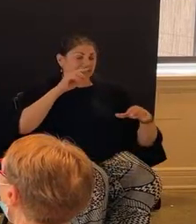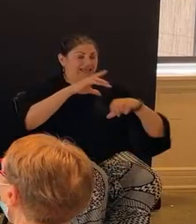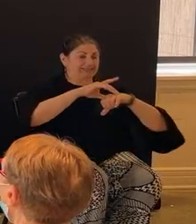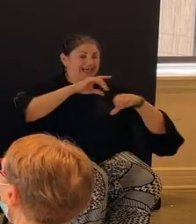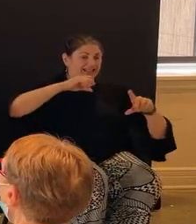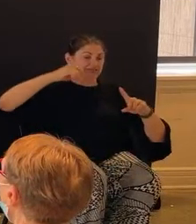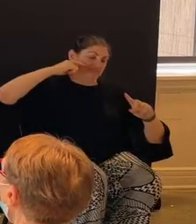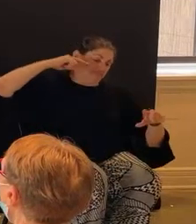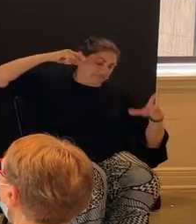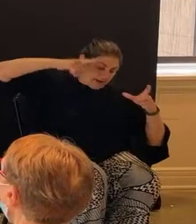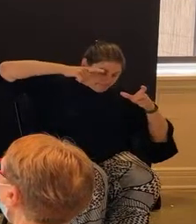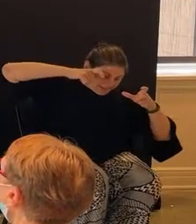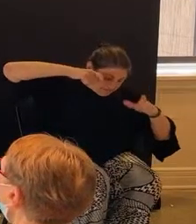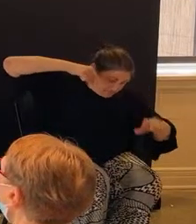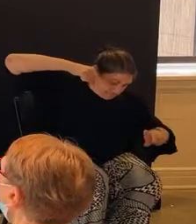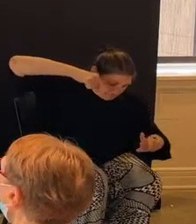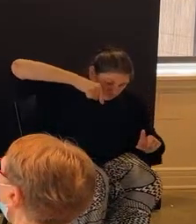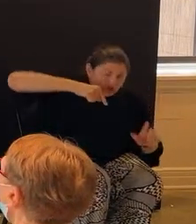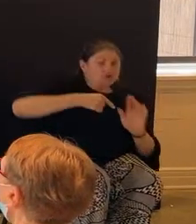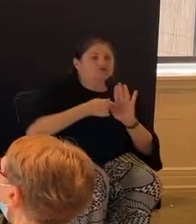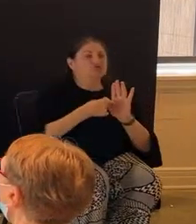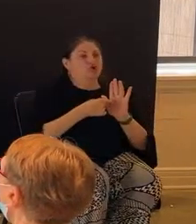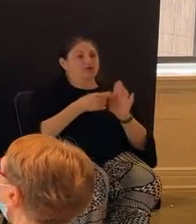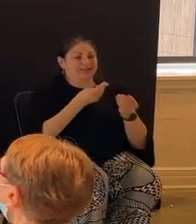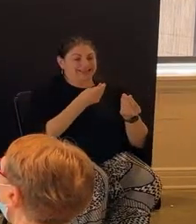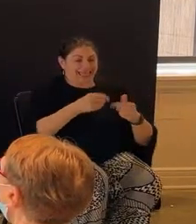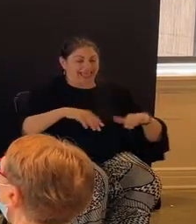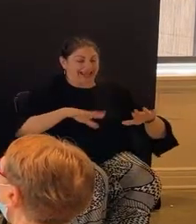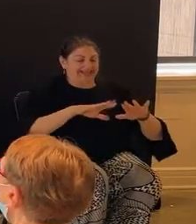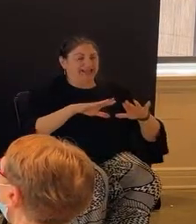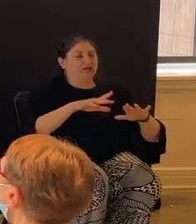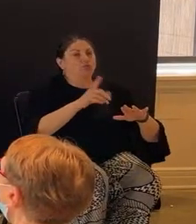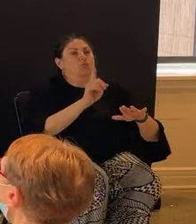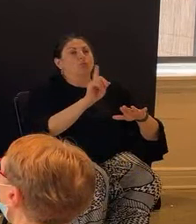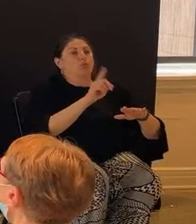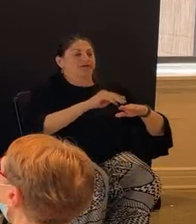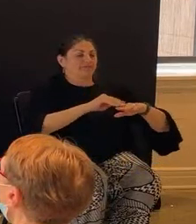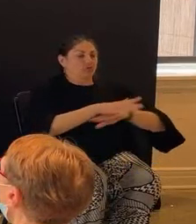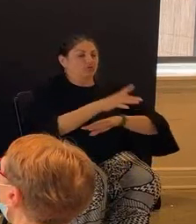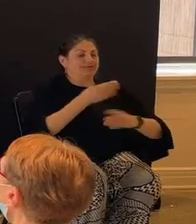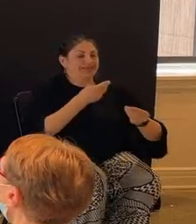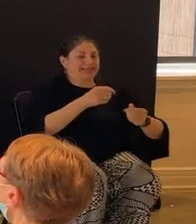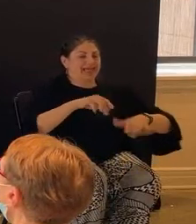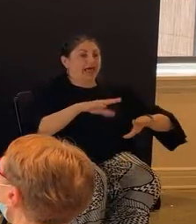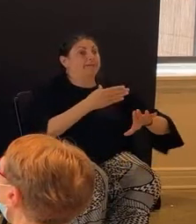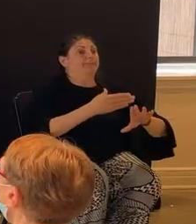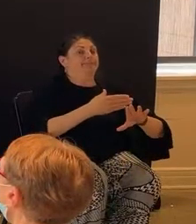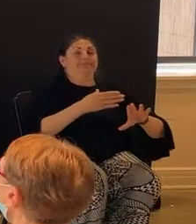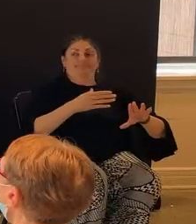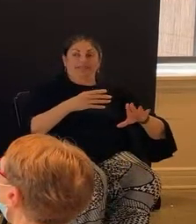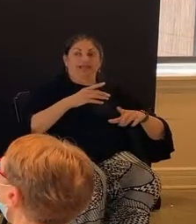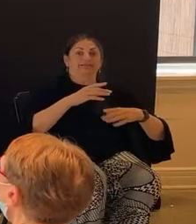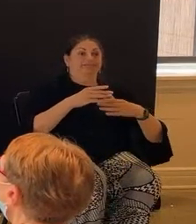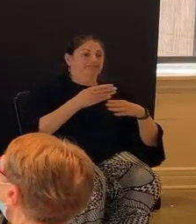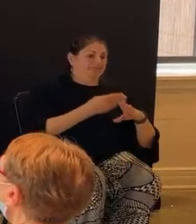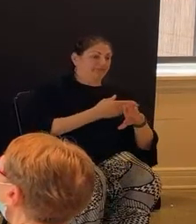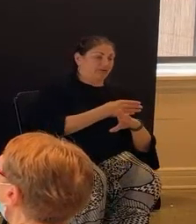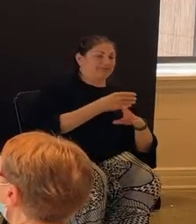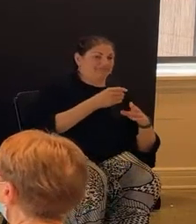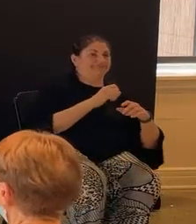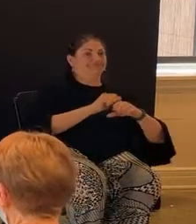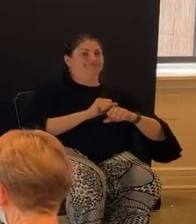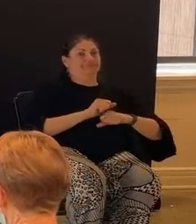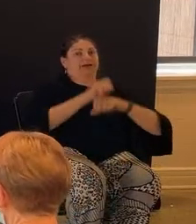eruption. And so the interesting thing about Mount St. Helens as an eruption was that before it erupted, most people thought of